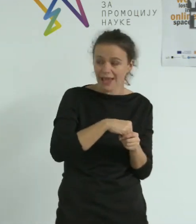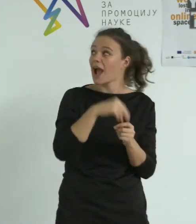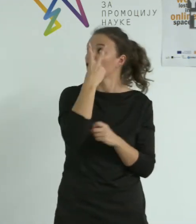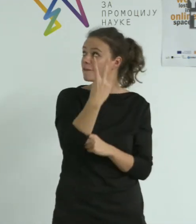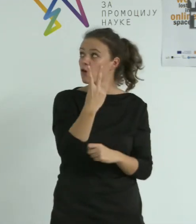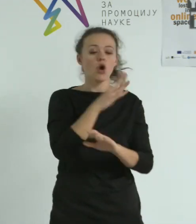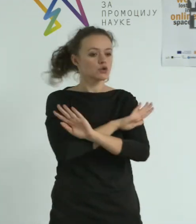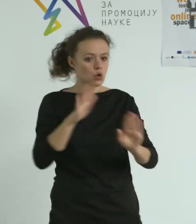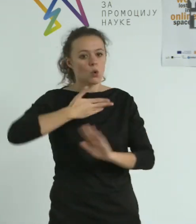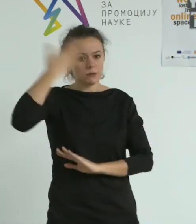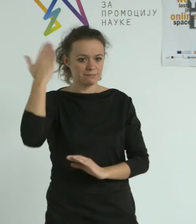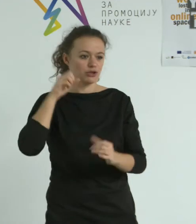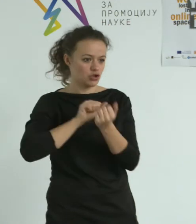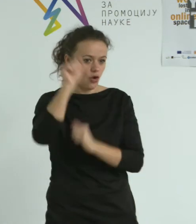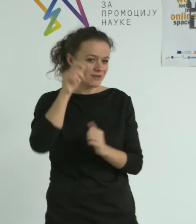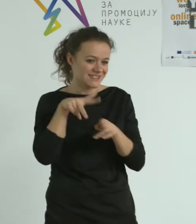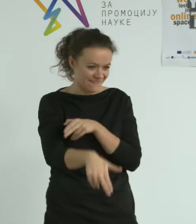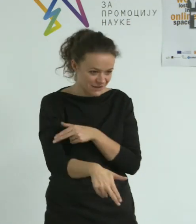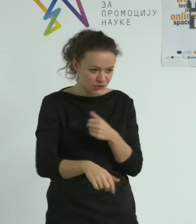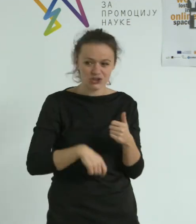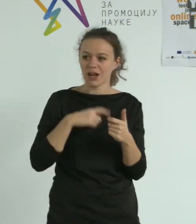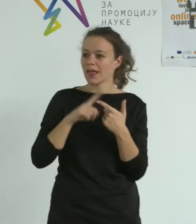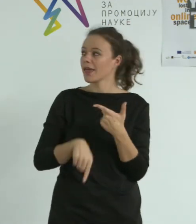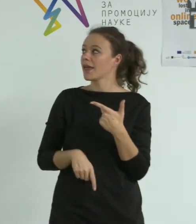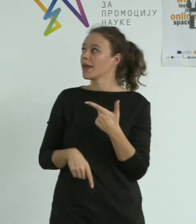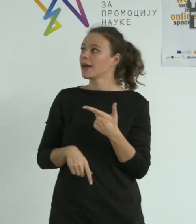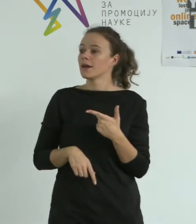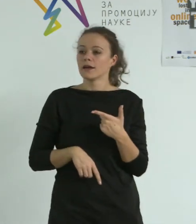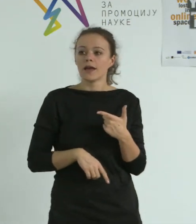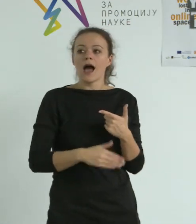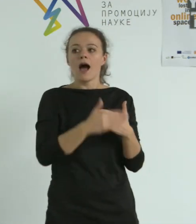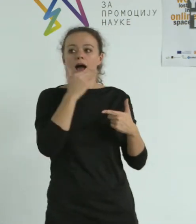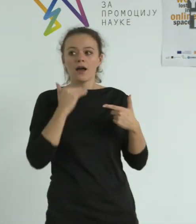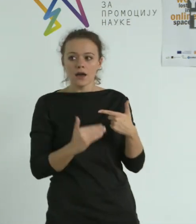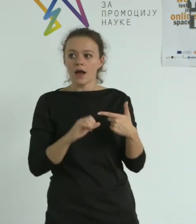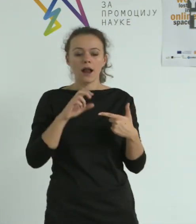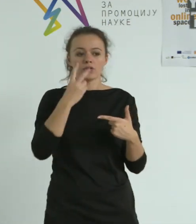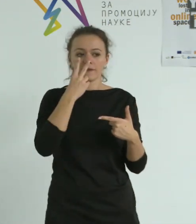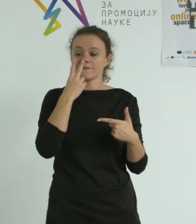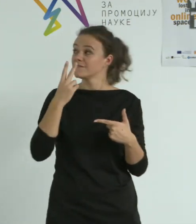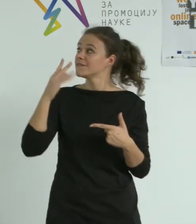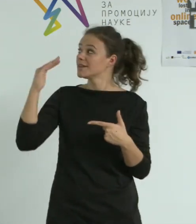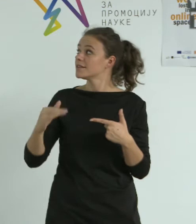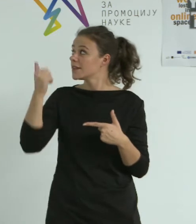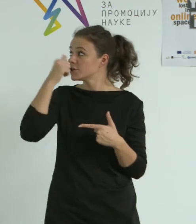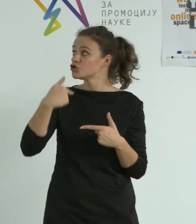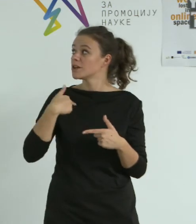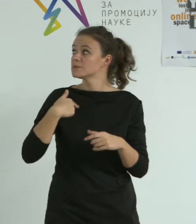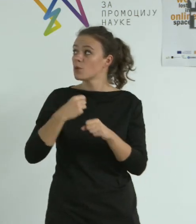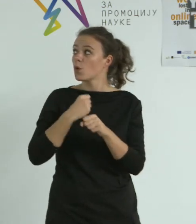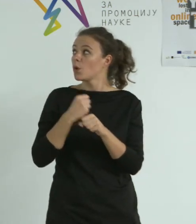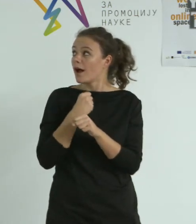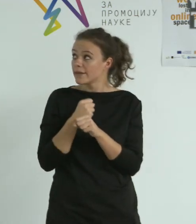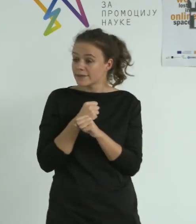finished successfully, and we're very happy about that. But later I'll tell you what we did to have